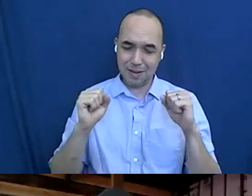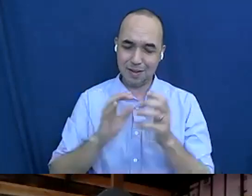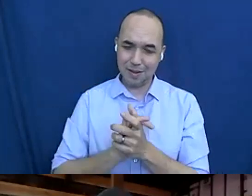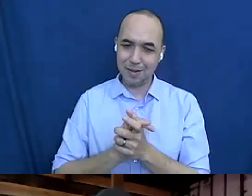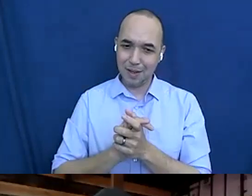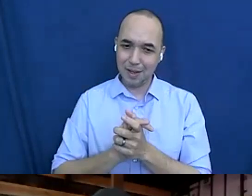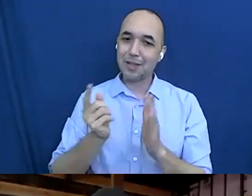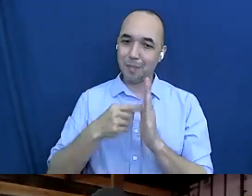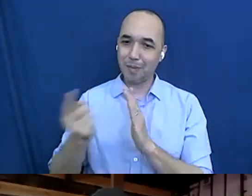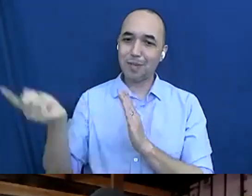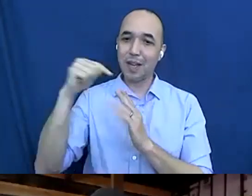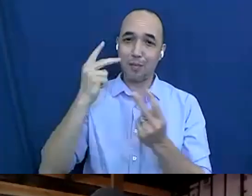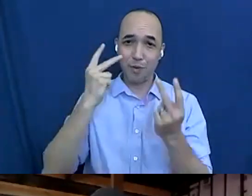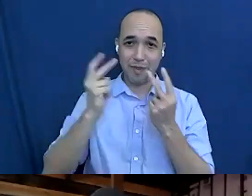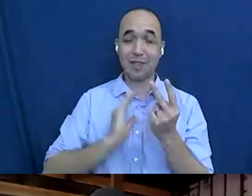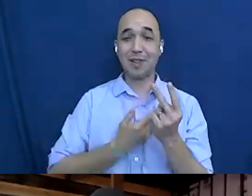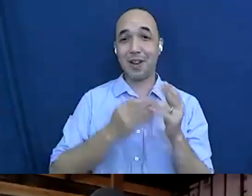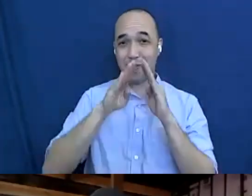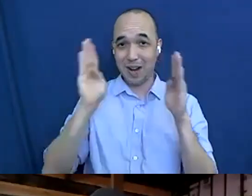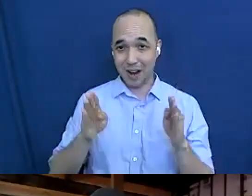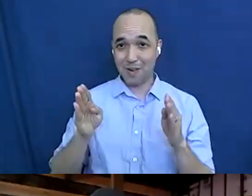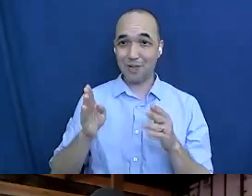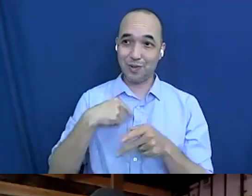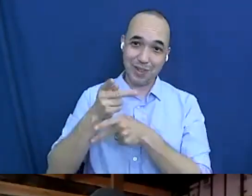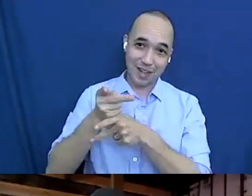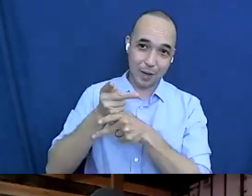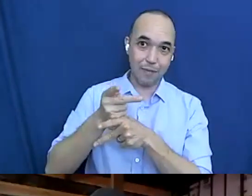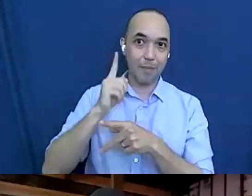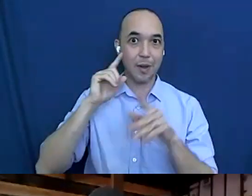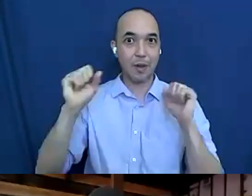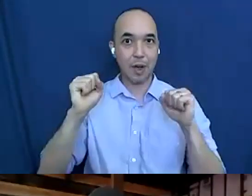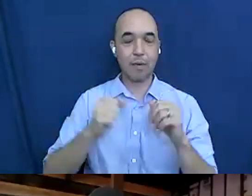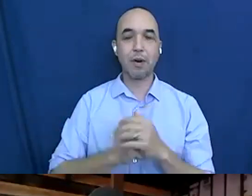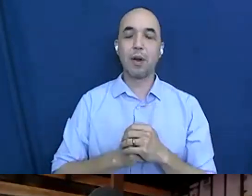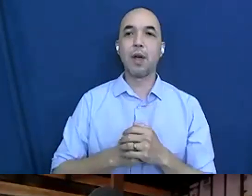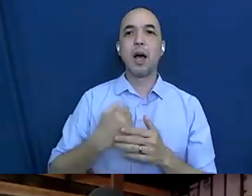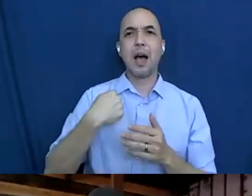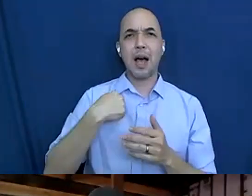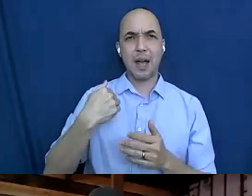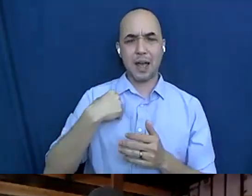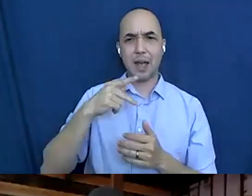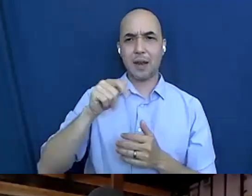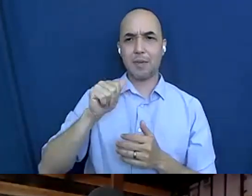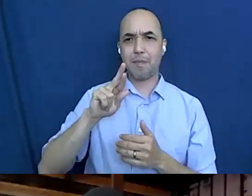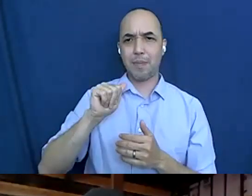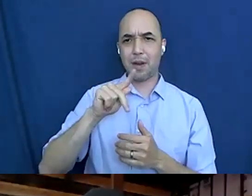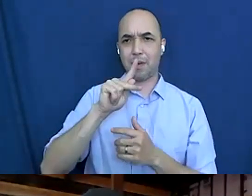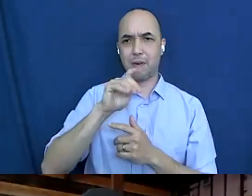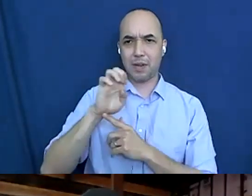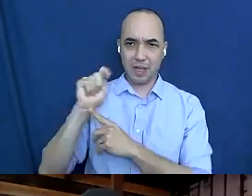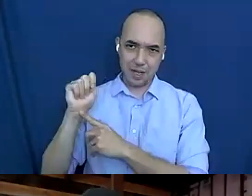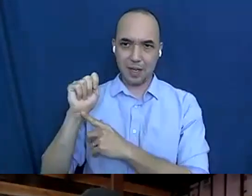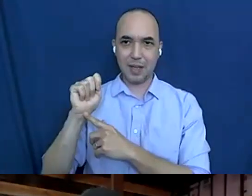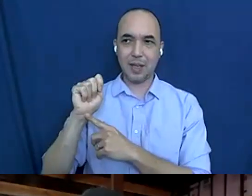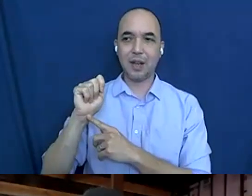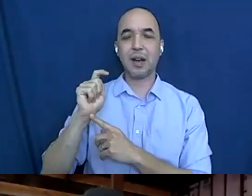guests in the house. And I had a parakeet that a friend would have me